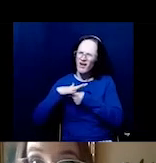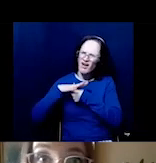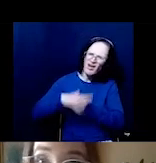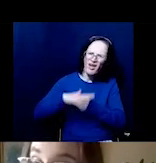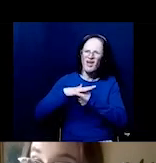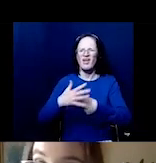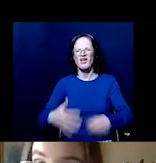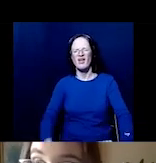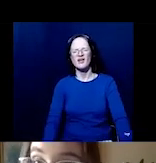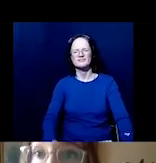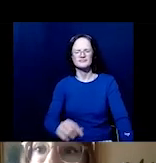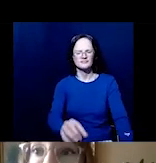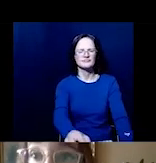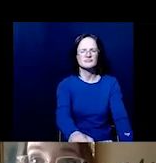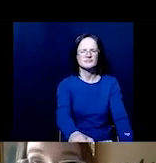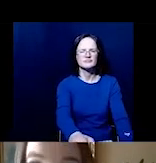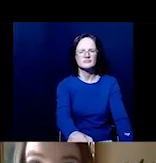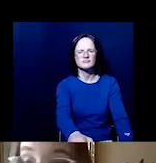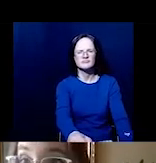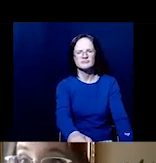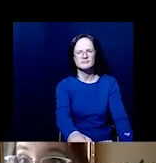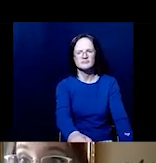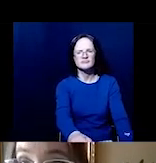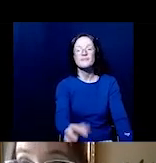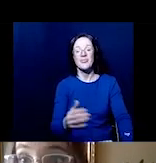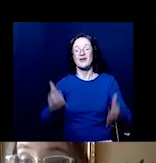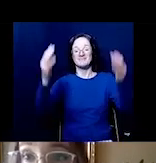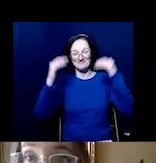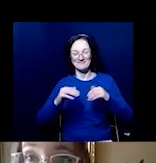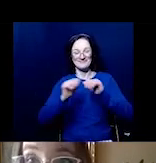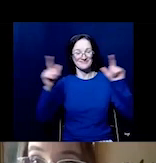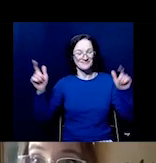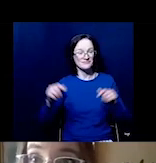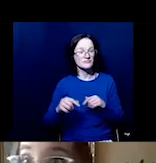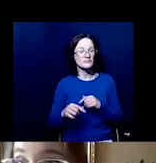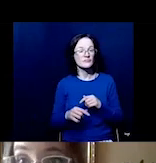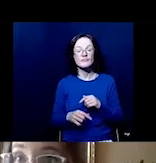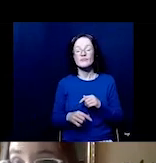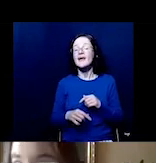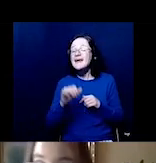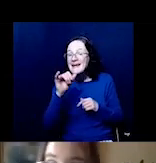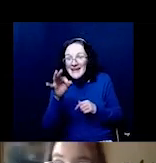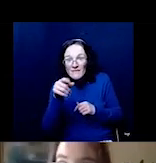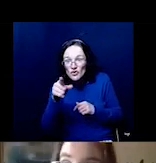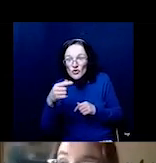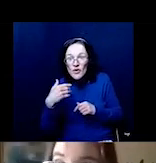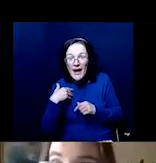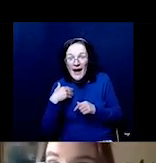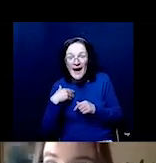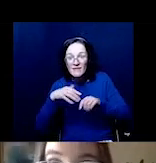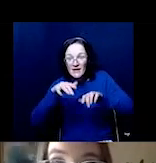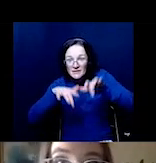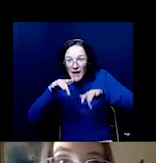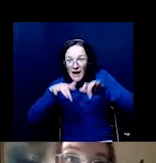Okay, so I'll go to the next one. Write absences. If you didn't finish typing your answer, write absences and I'll read it